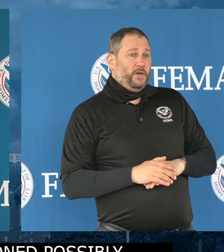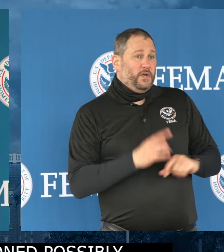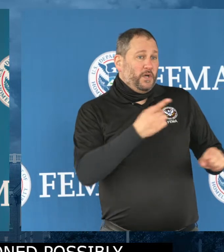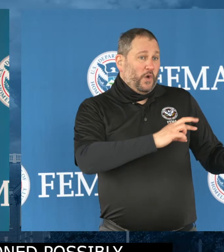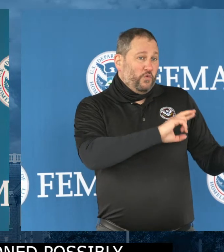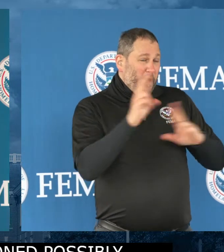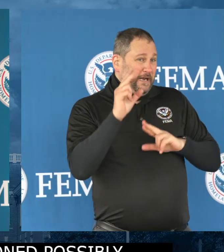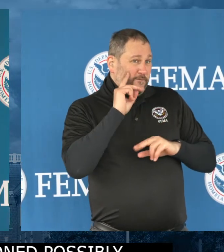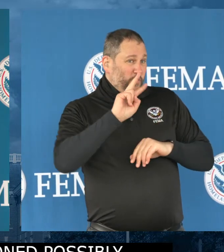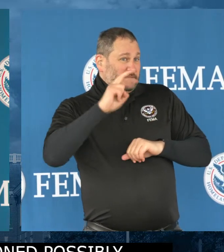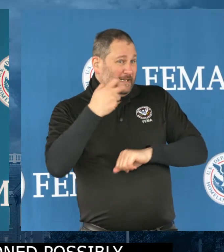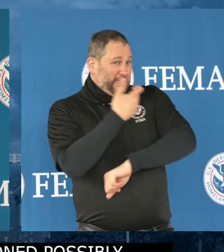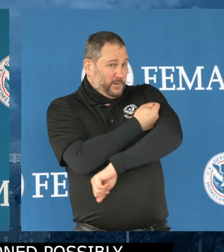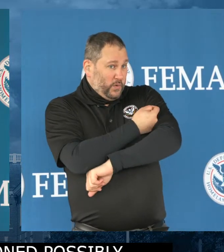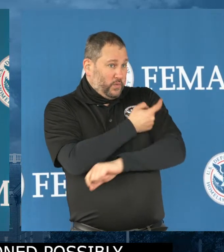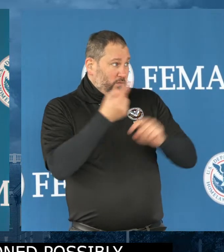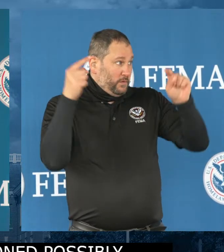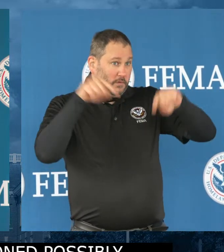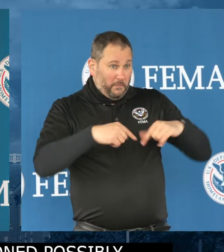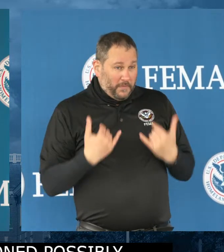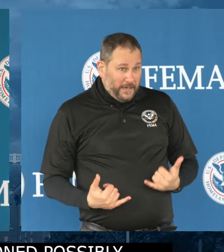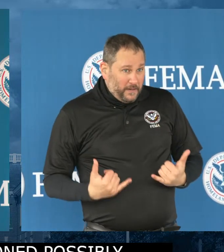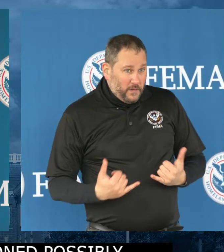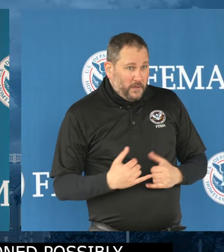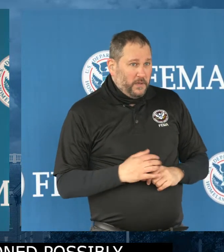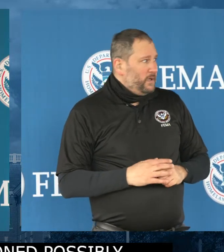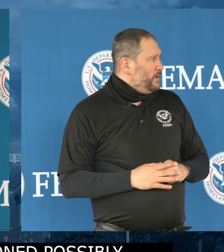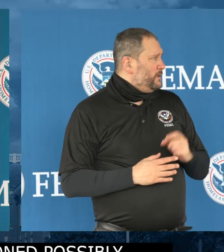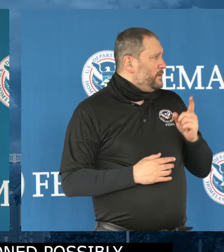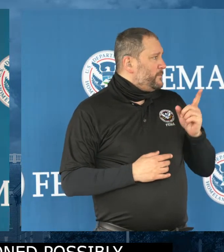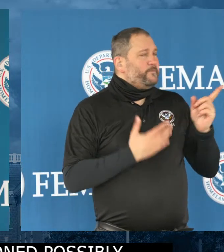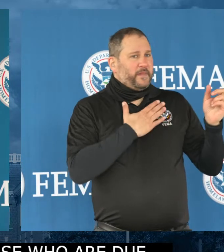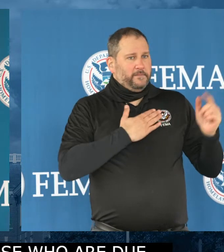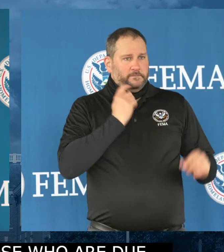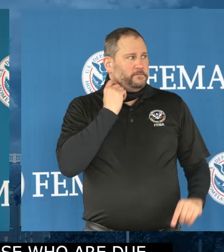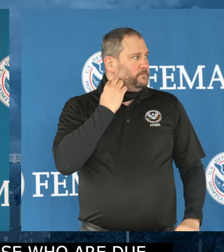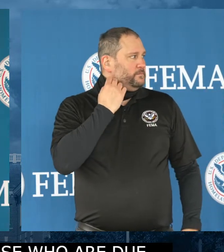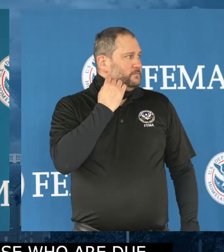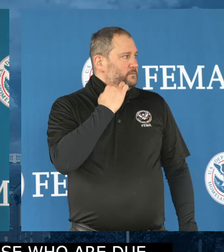day. So, please.